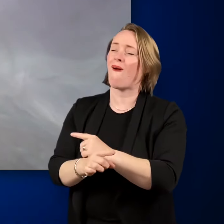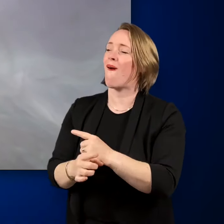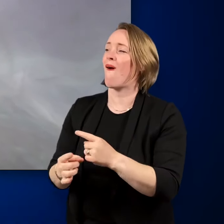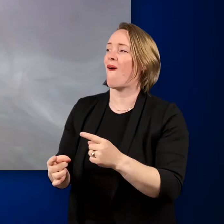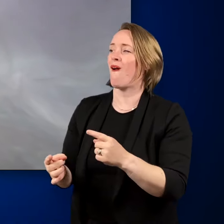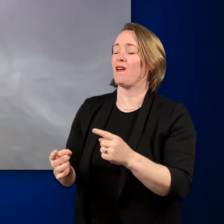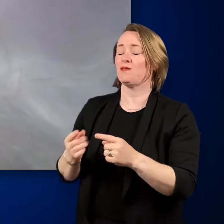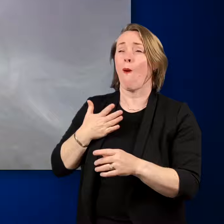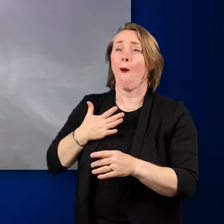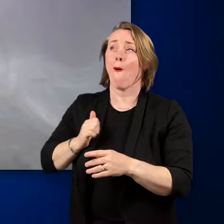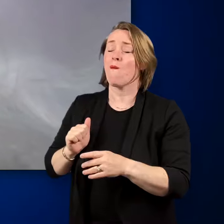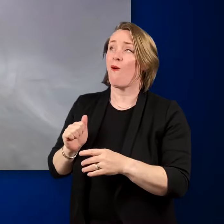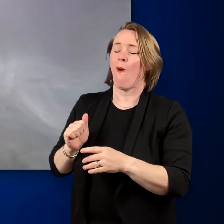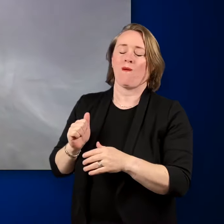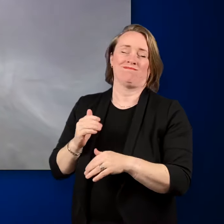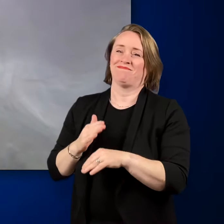more than we could ever imagine.